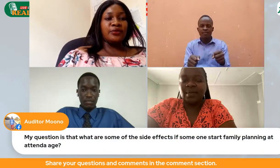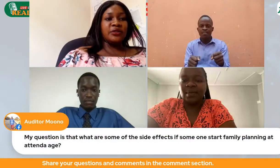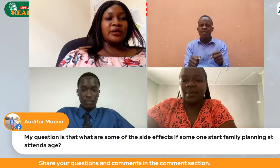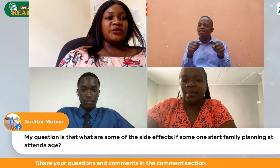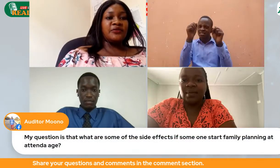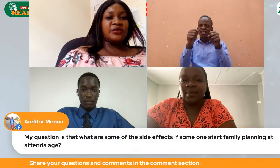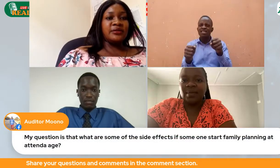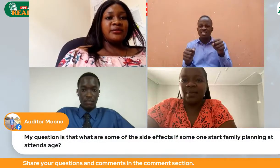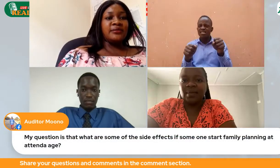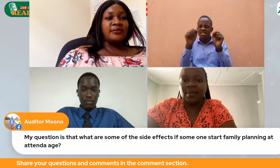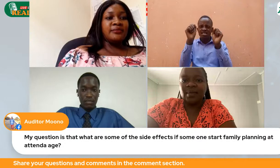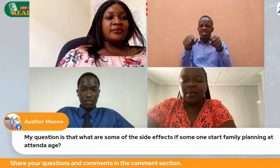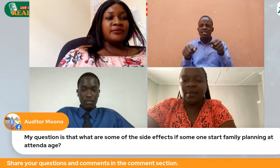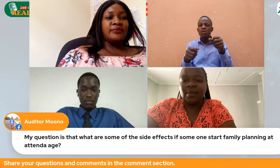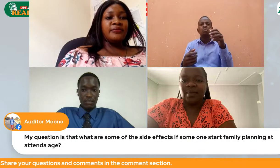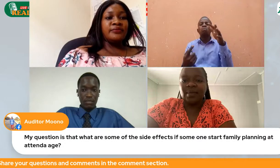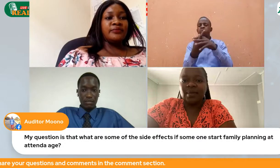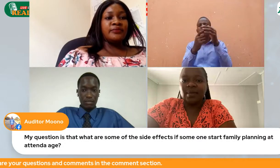off contraceptive.